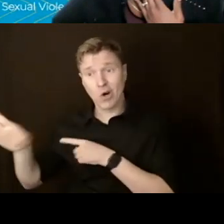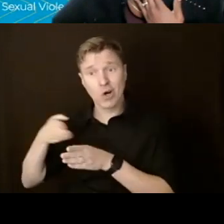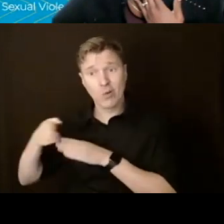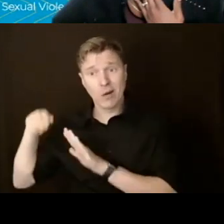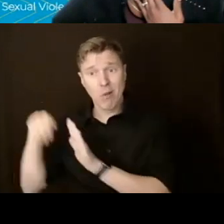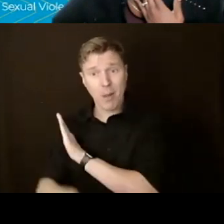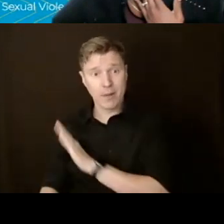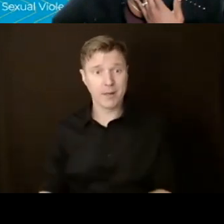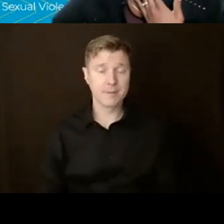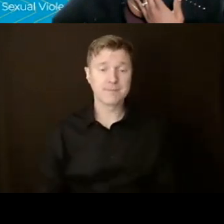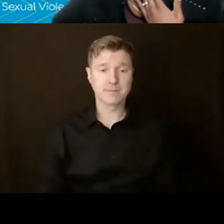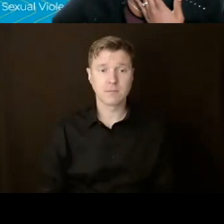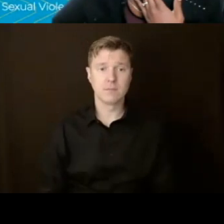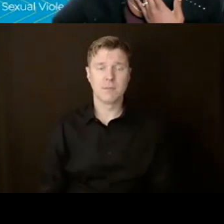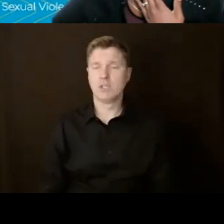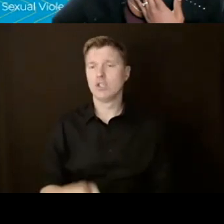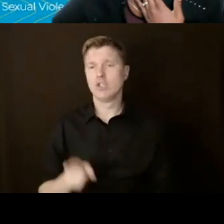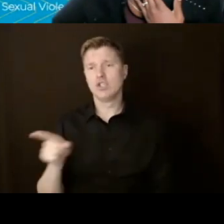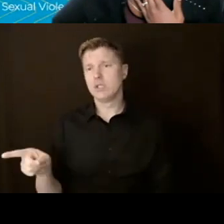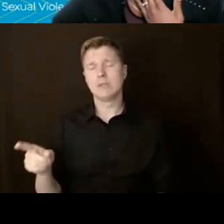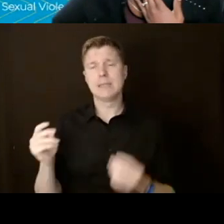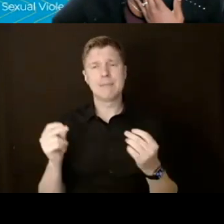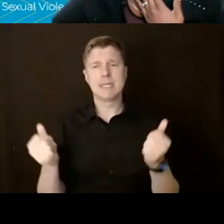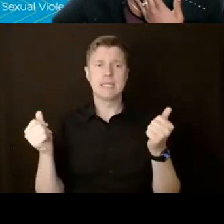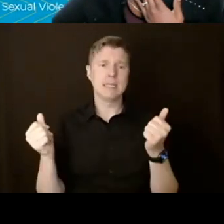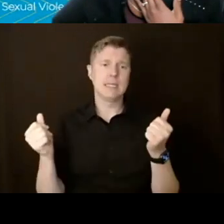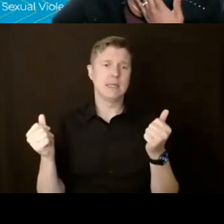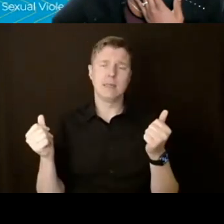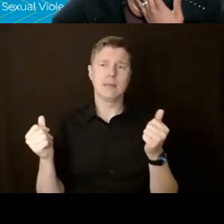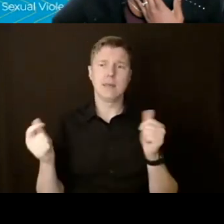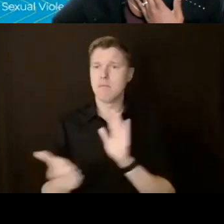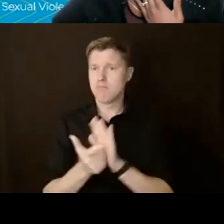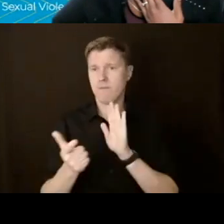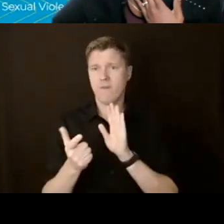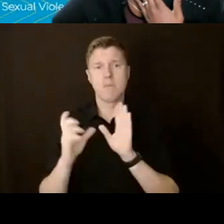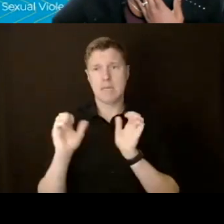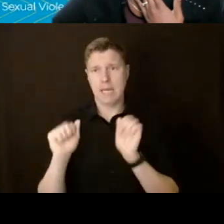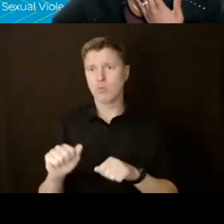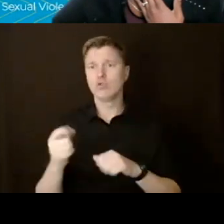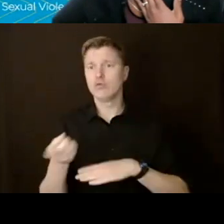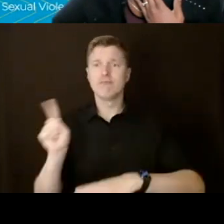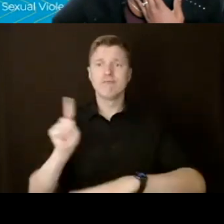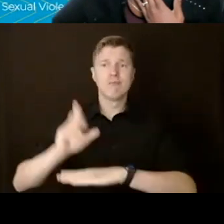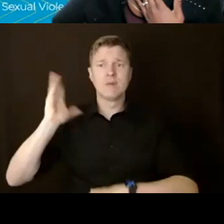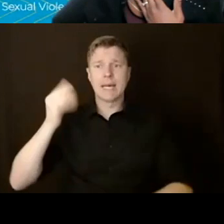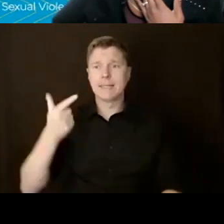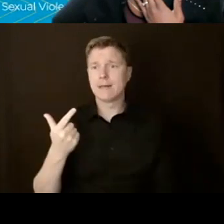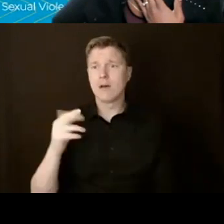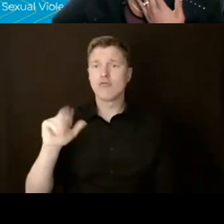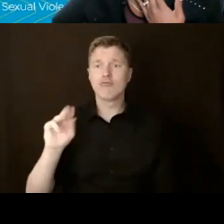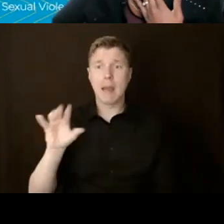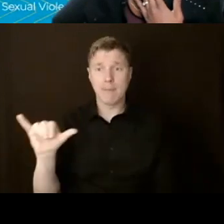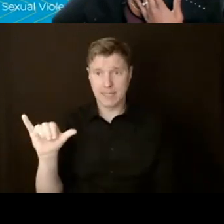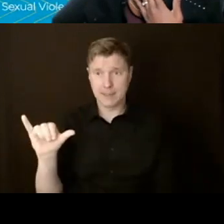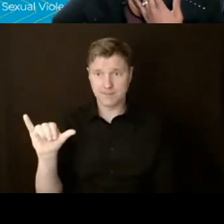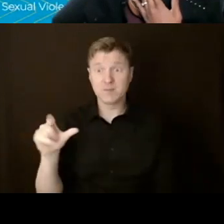She was immediately banned from being able to present at the Grammys. So they rescinded her